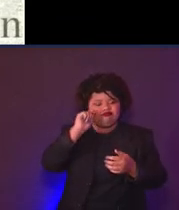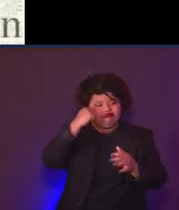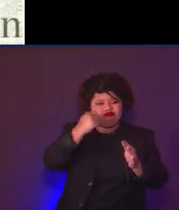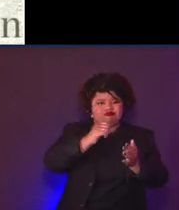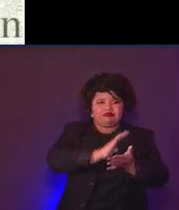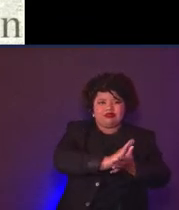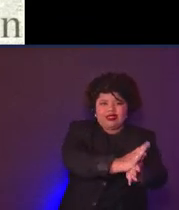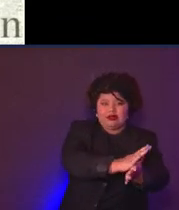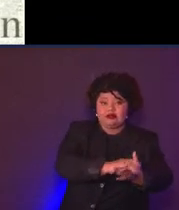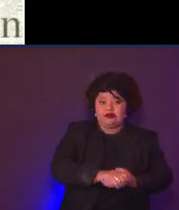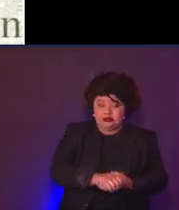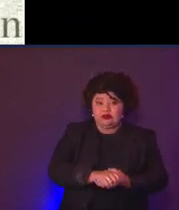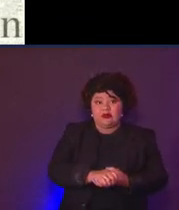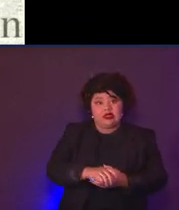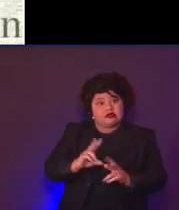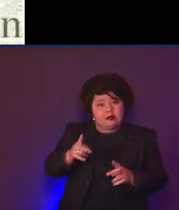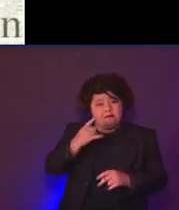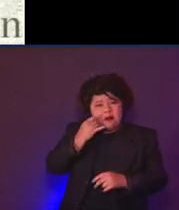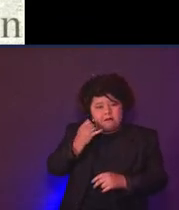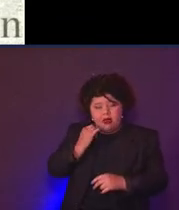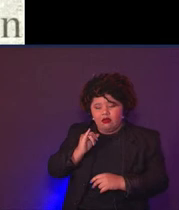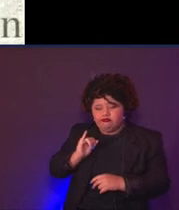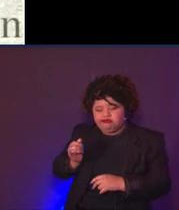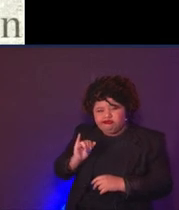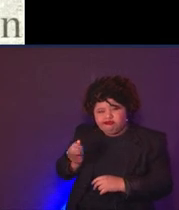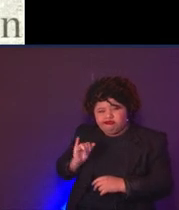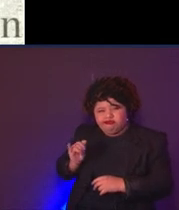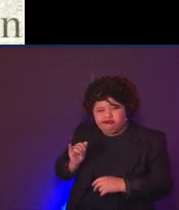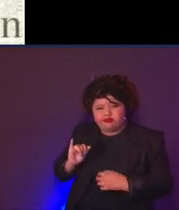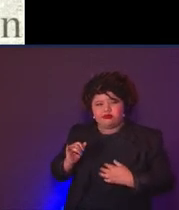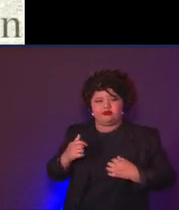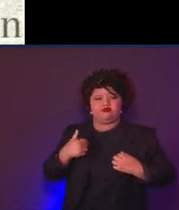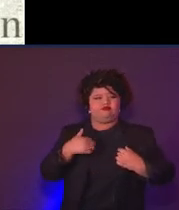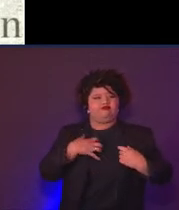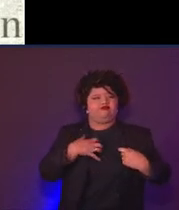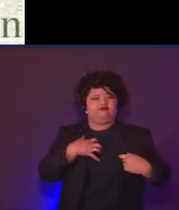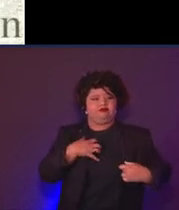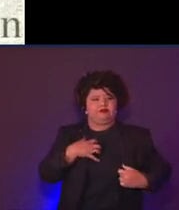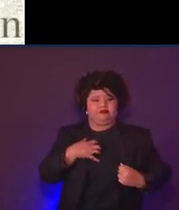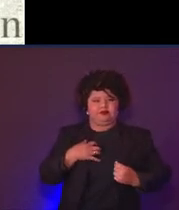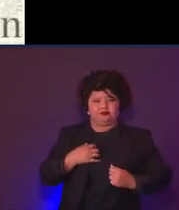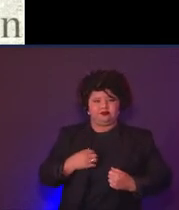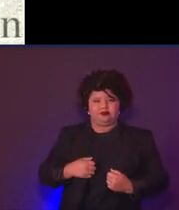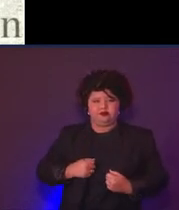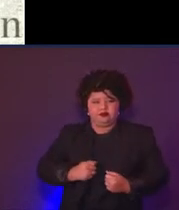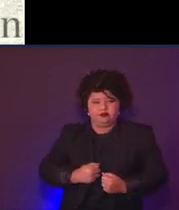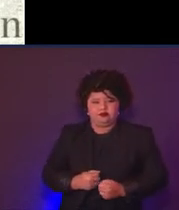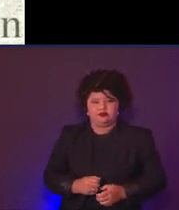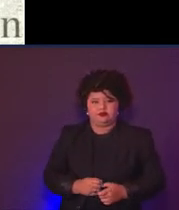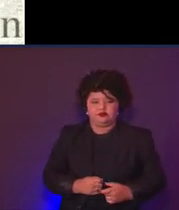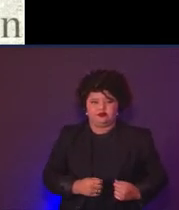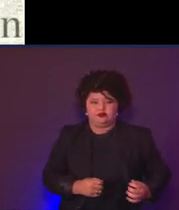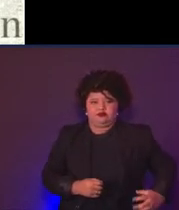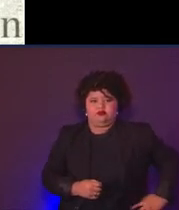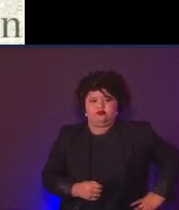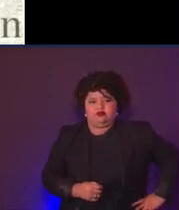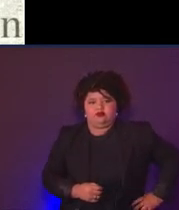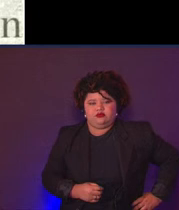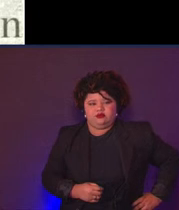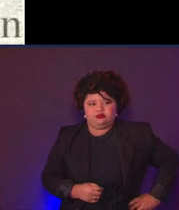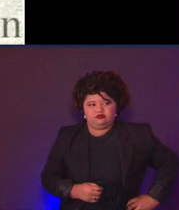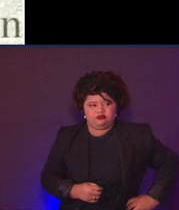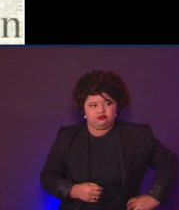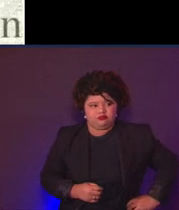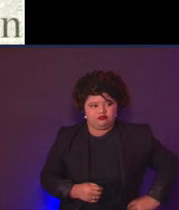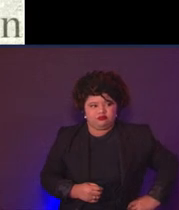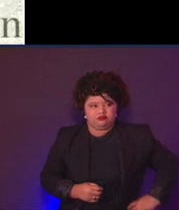Civil Rights Movement. So that was one of the conversations that I recall. Another one was my two older sisters and I accompanied my mom to the